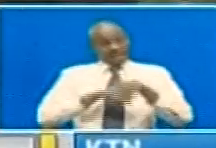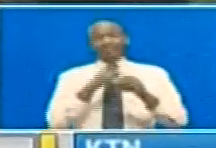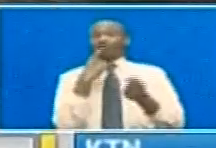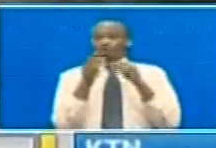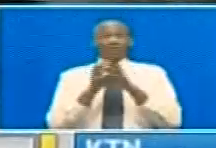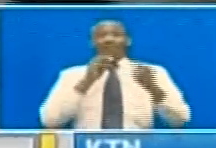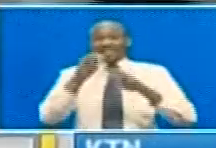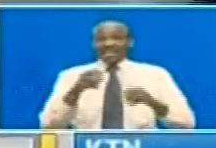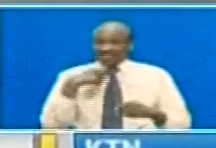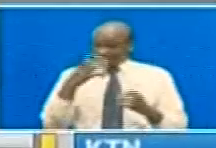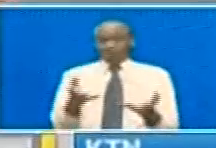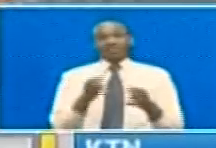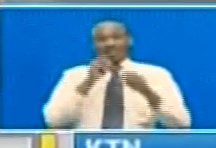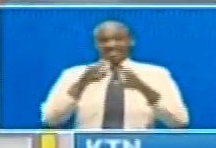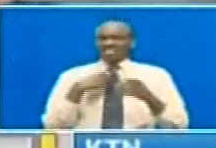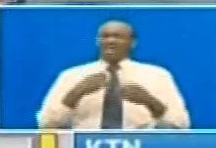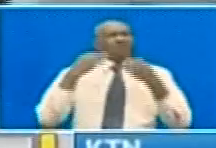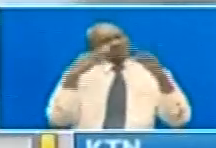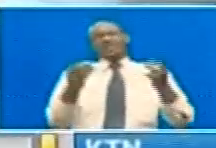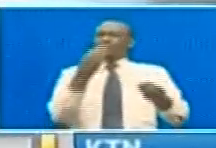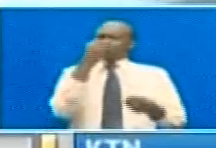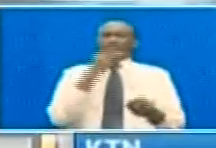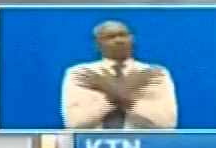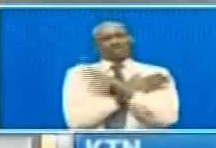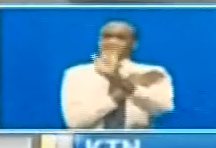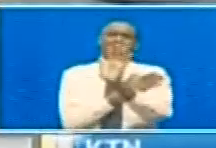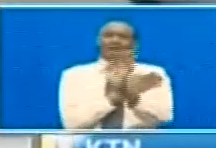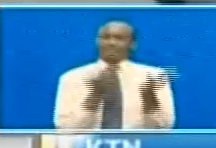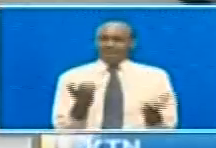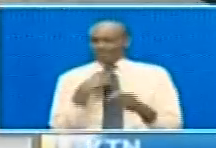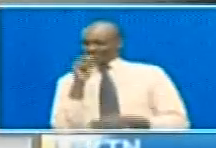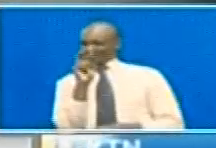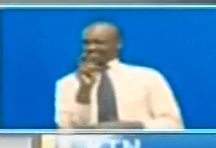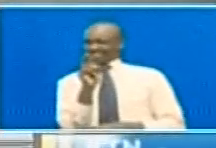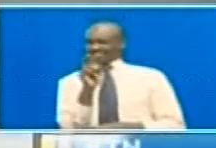they said that they have been giving free food to their friends, which we found rather